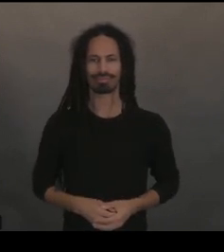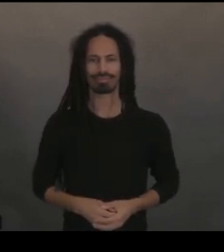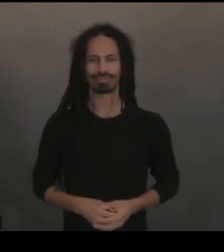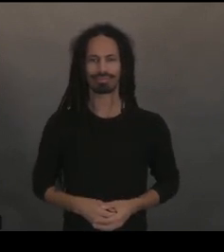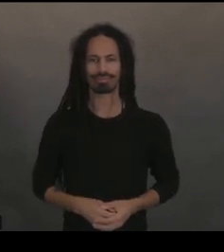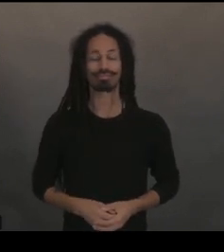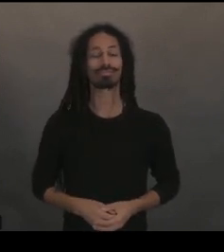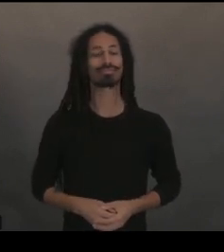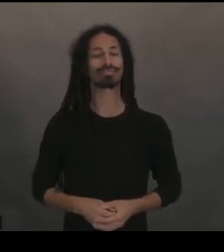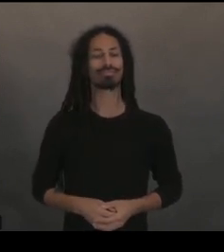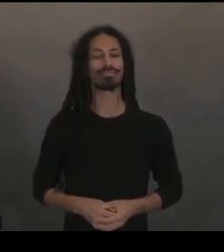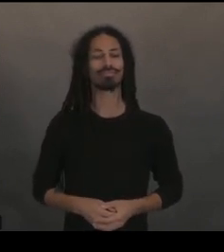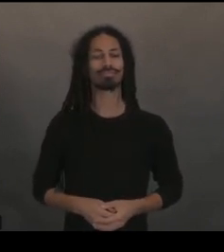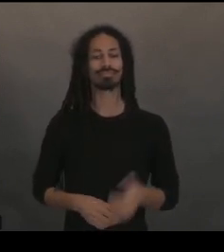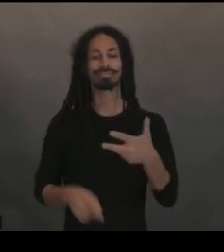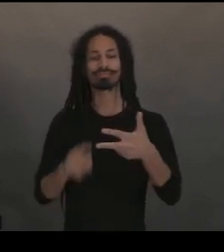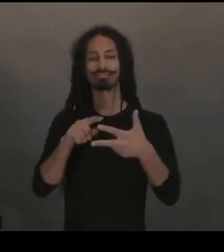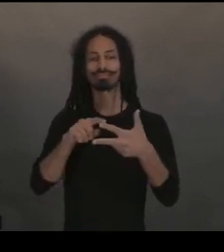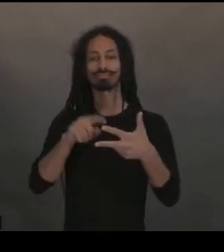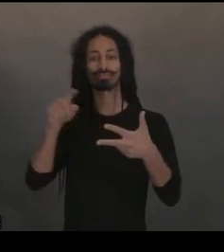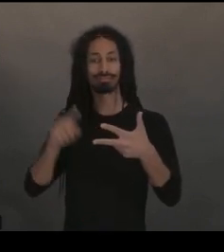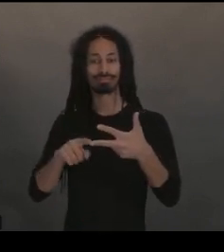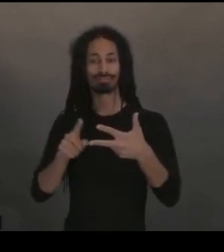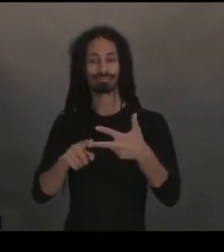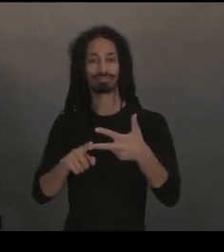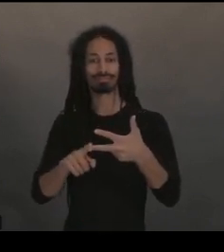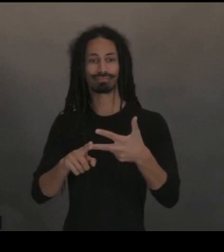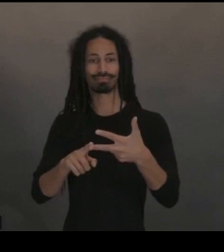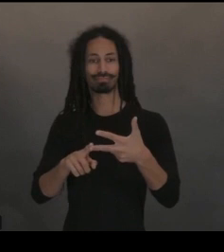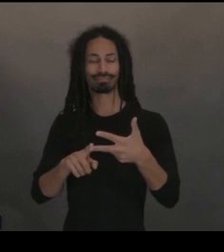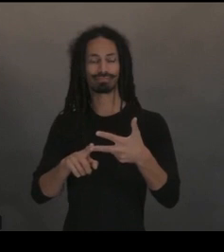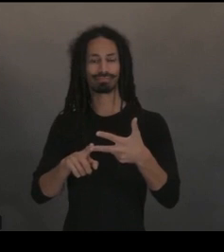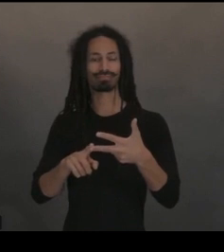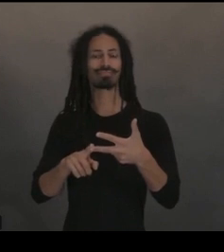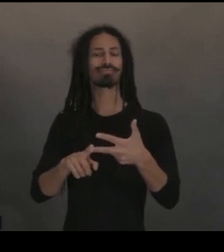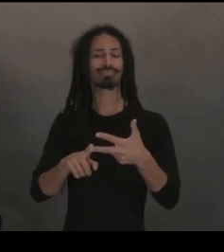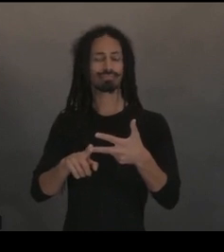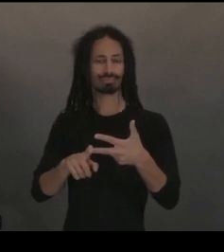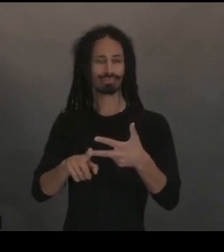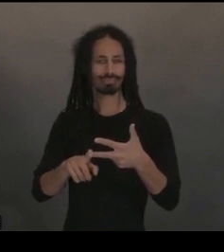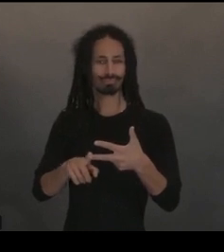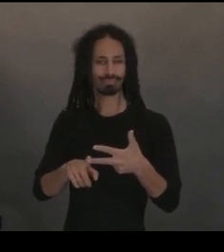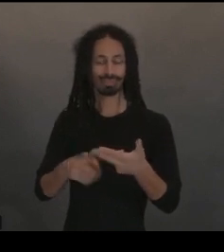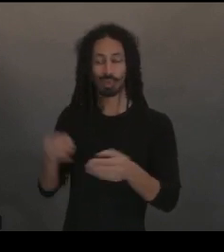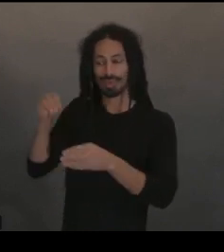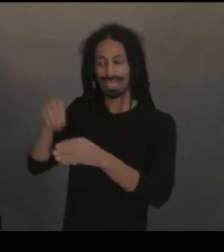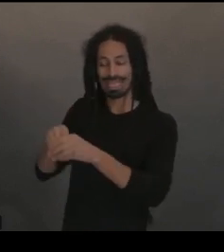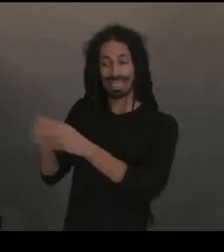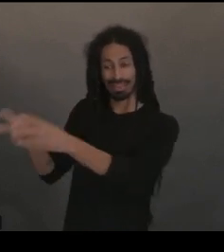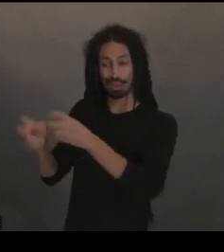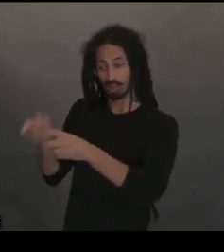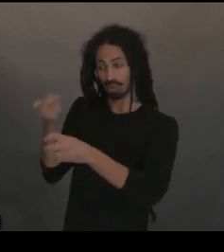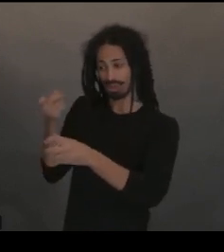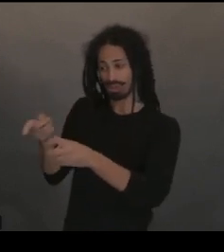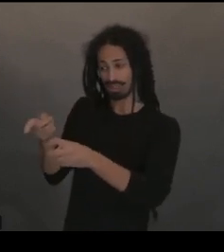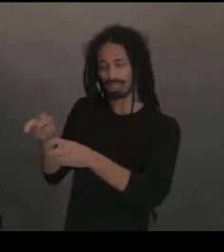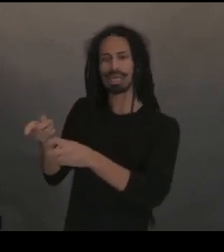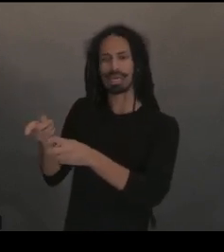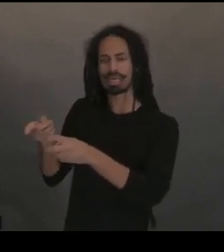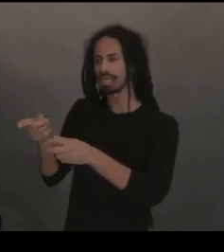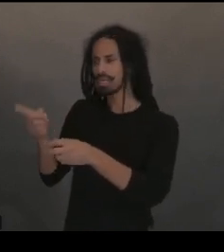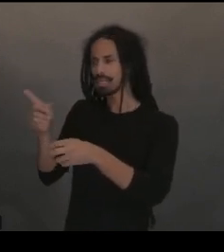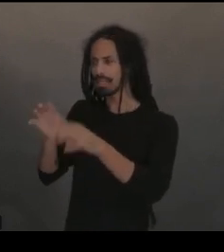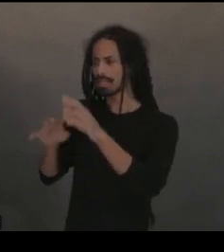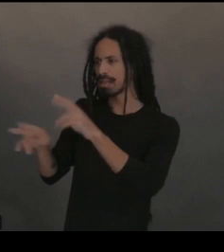Okay, and step number 3, locate the information within the source and then use it